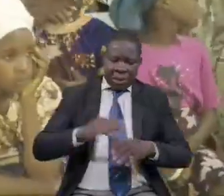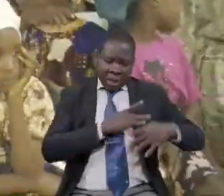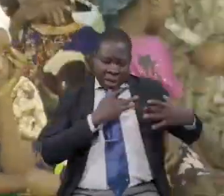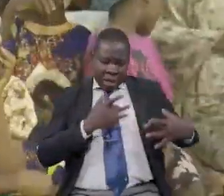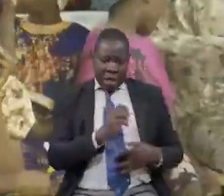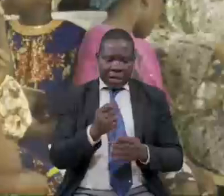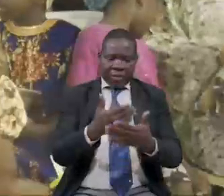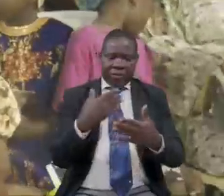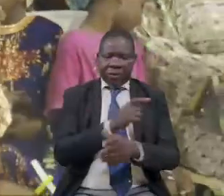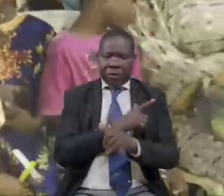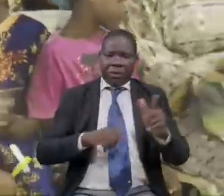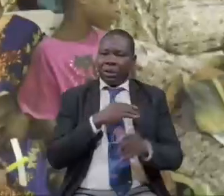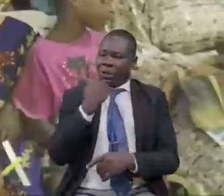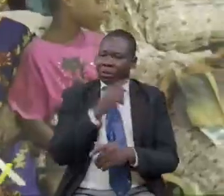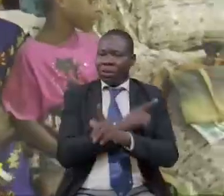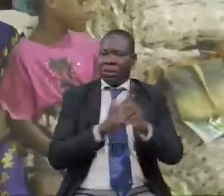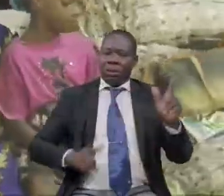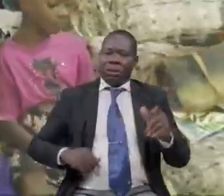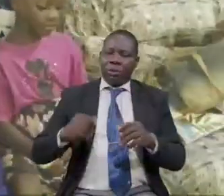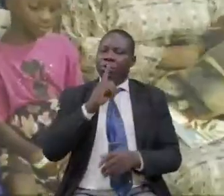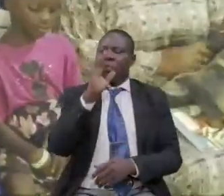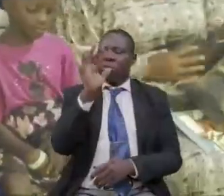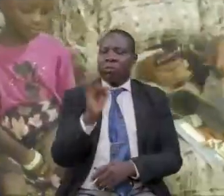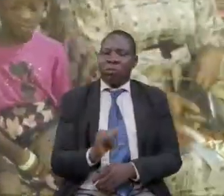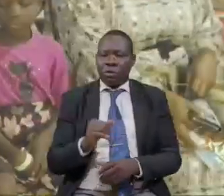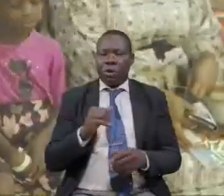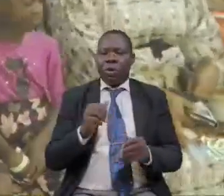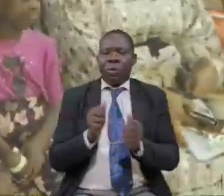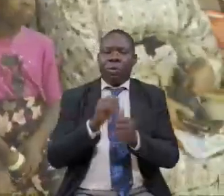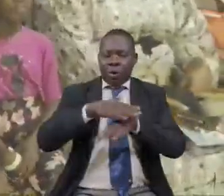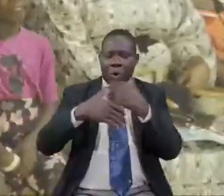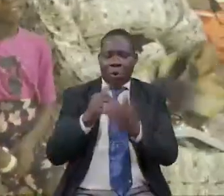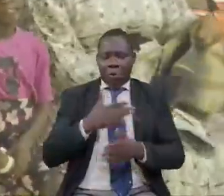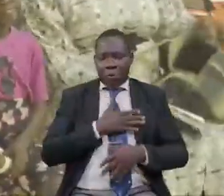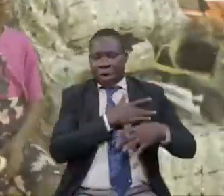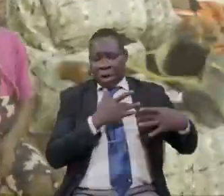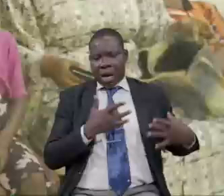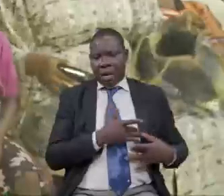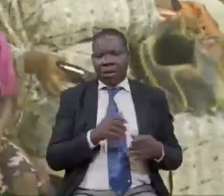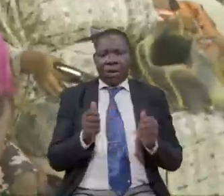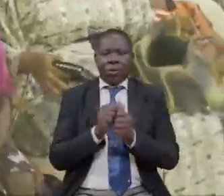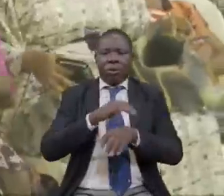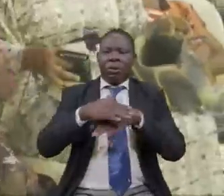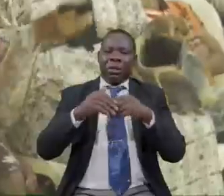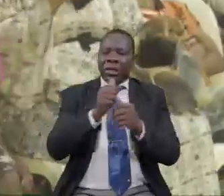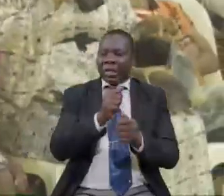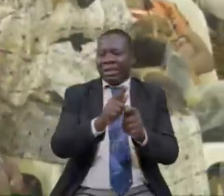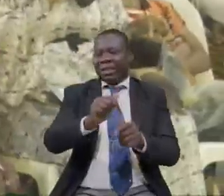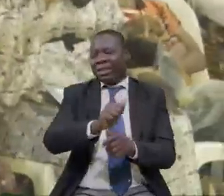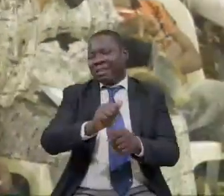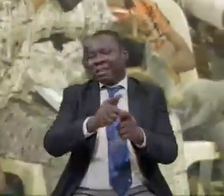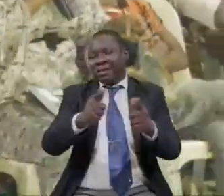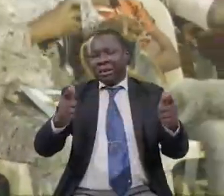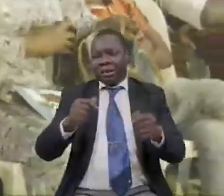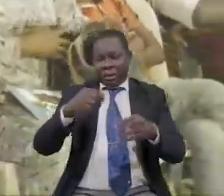Lord, sincerely, wholeheartedly, with all my heart, with a great decision, I come.